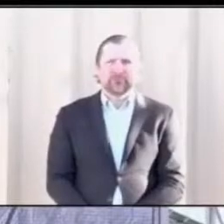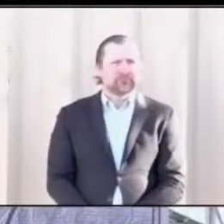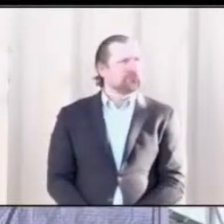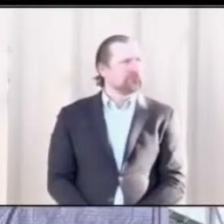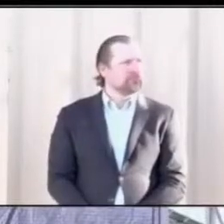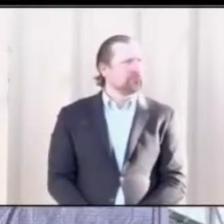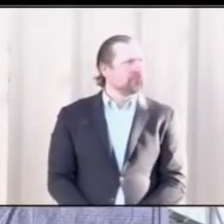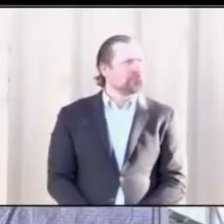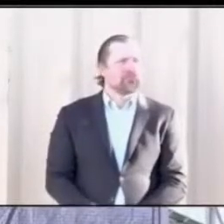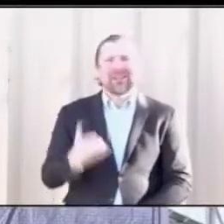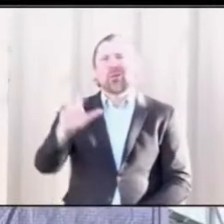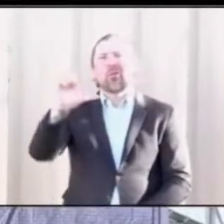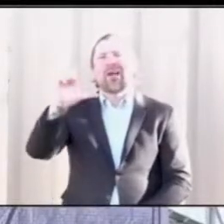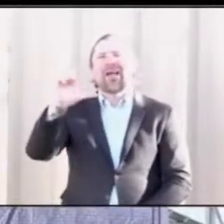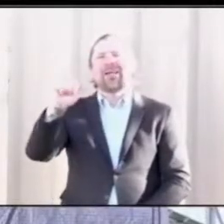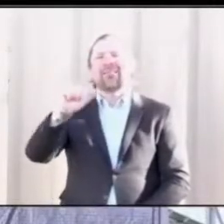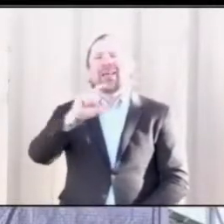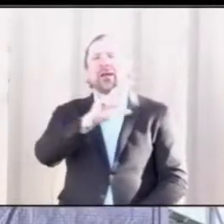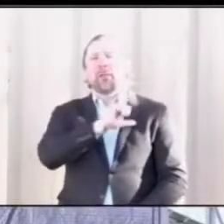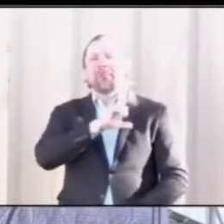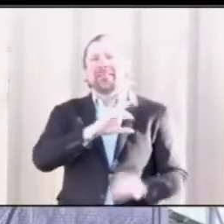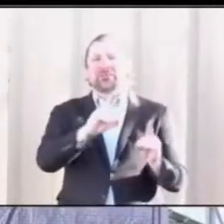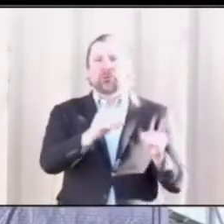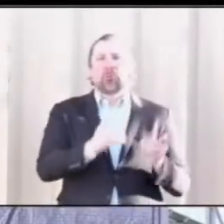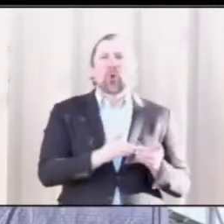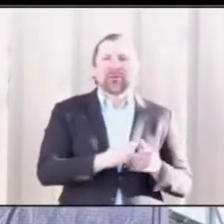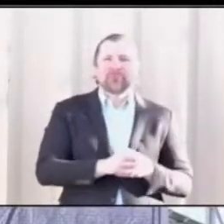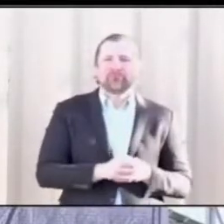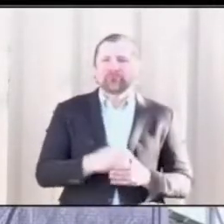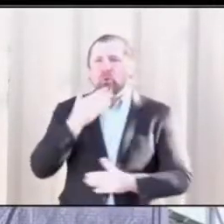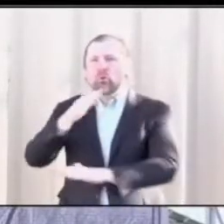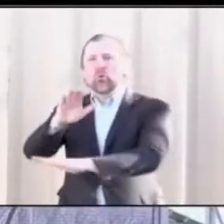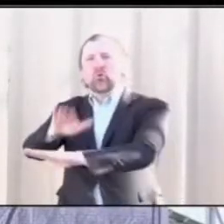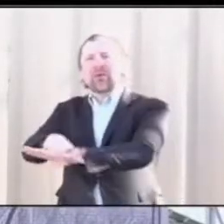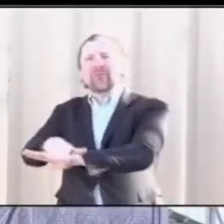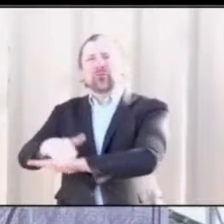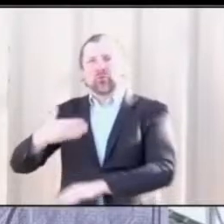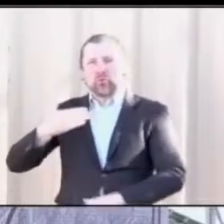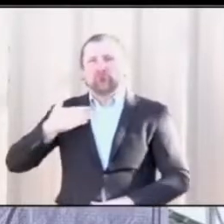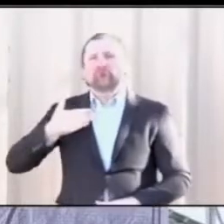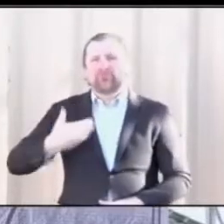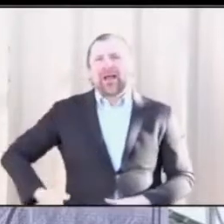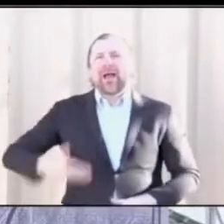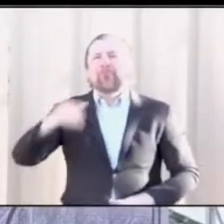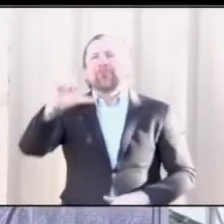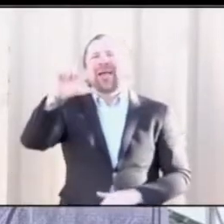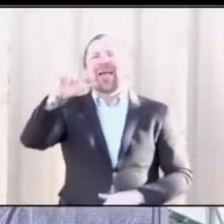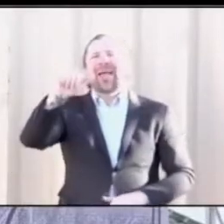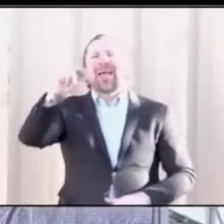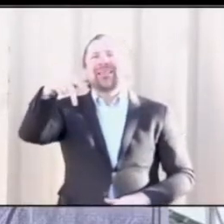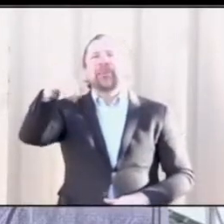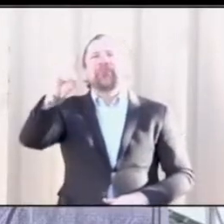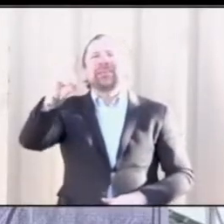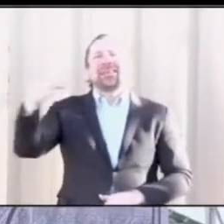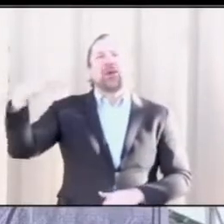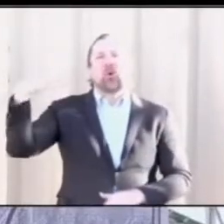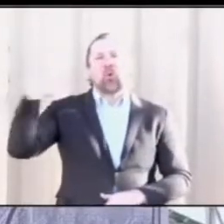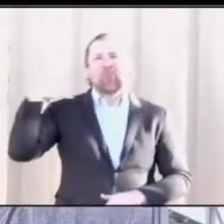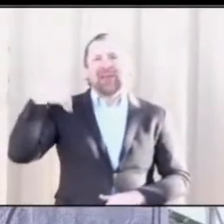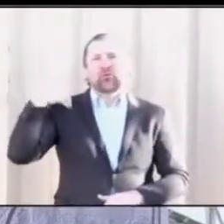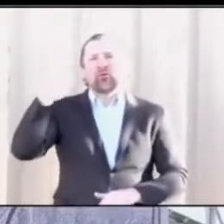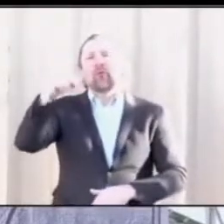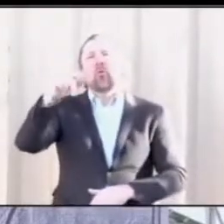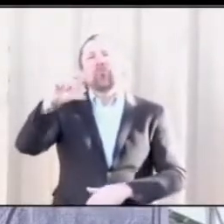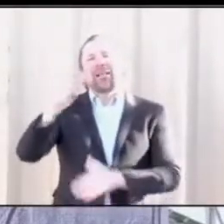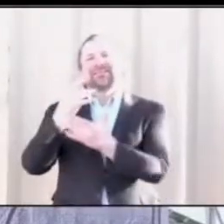Los Angeles Police Department. Good afternoon, everyone. My name is Commander Steve Embrick. I'm the LAPD Incident Commander assigned to the Palisades